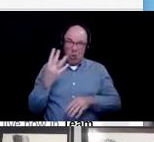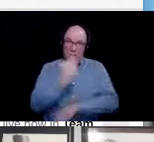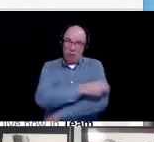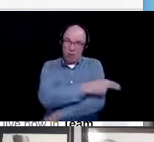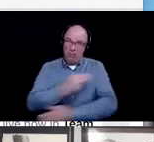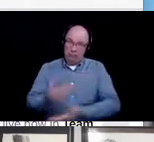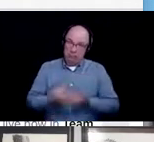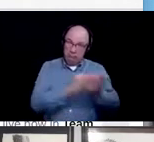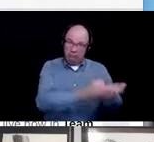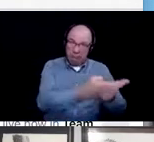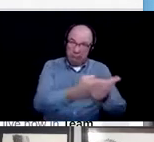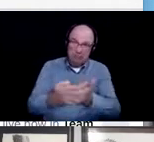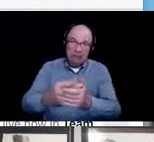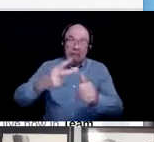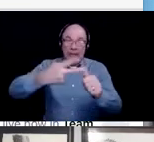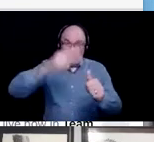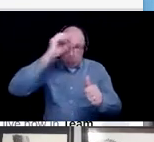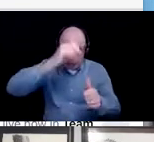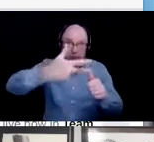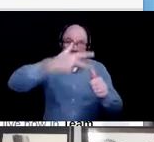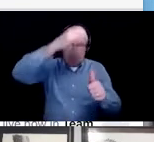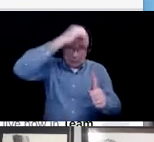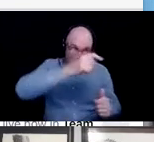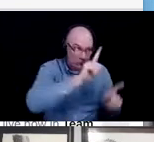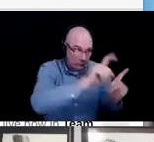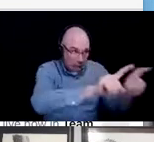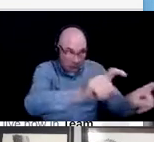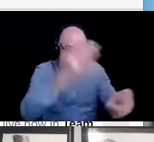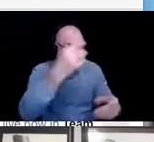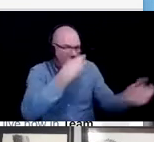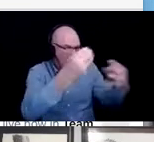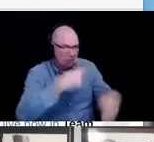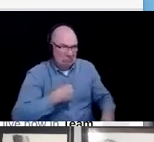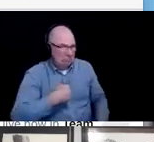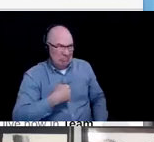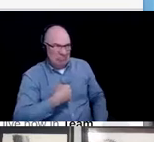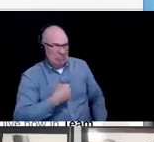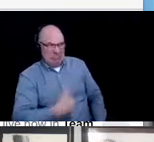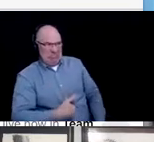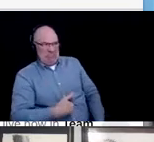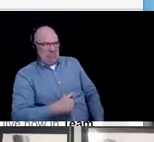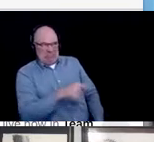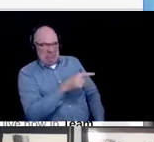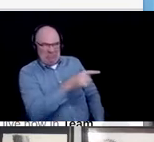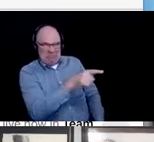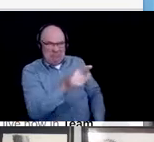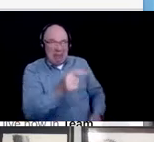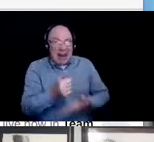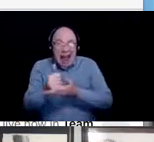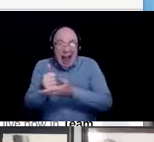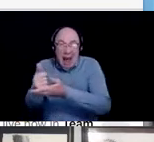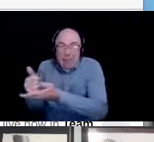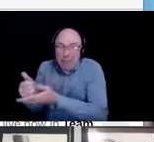had not only second opinions, but third opinions because we didn't like what we were seeing. And nothing was giving him relief,